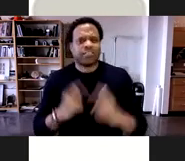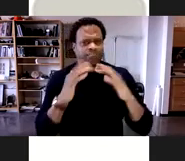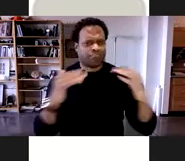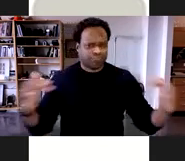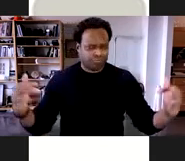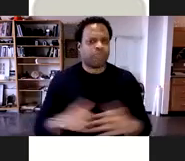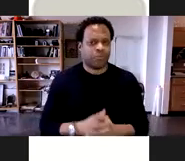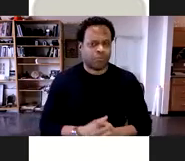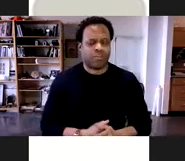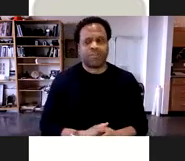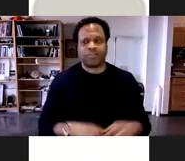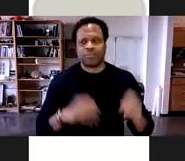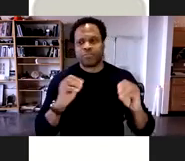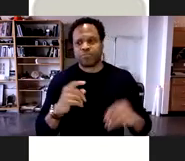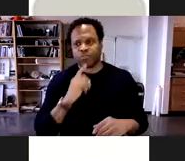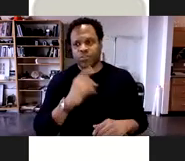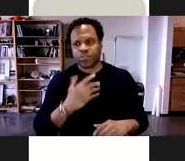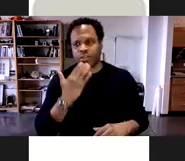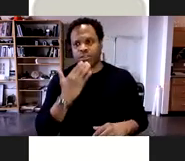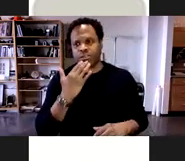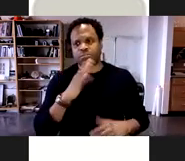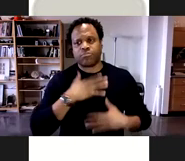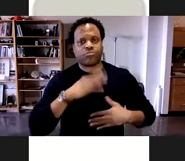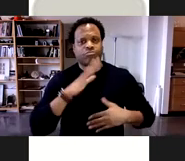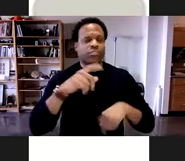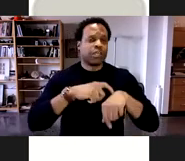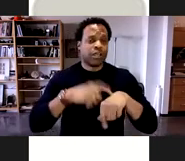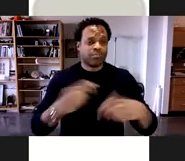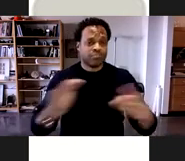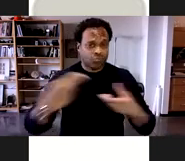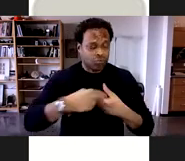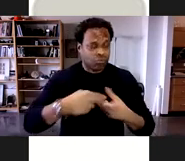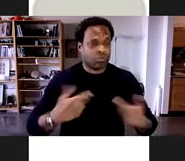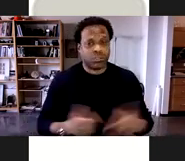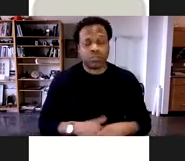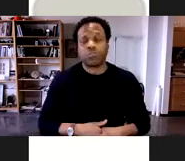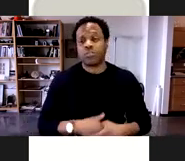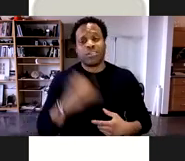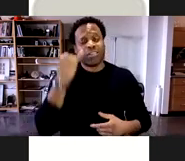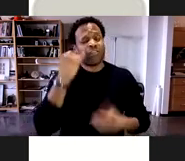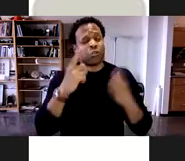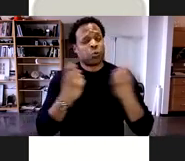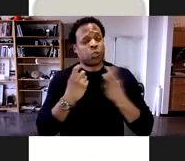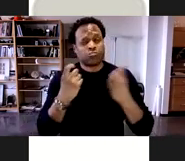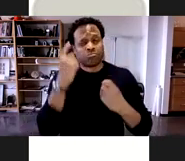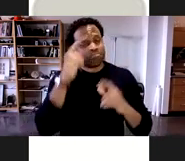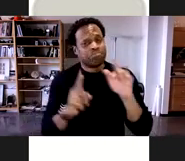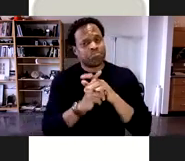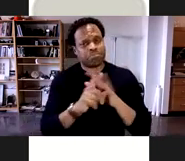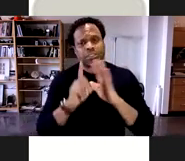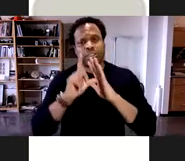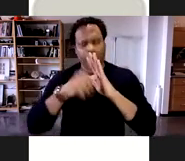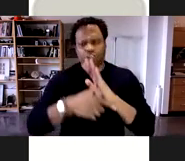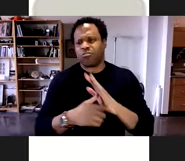And we'll be talking about workshops related to in-person discrimination and things like that. So again, thank you all for your time. Thank you very